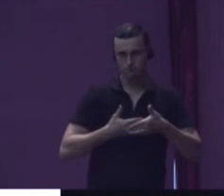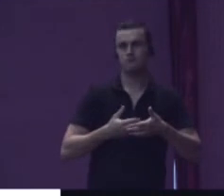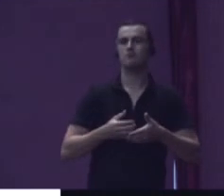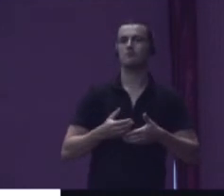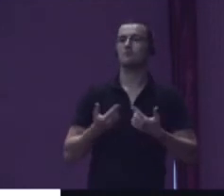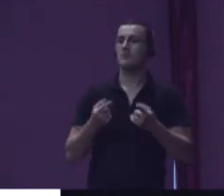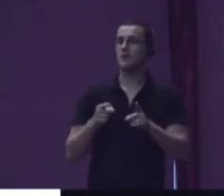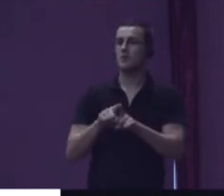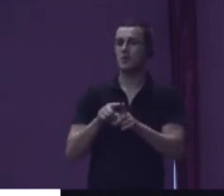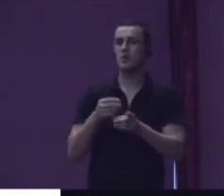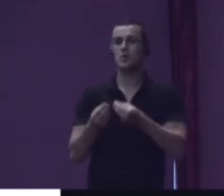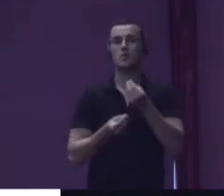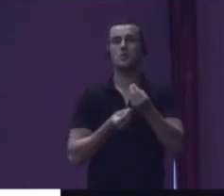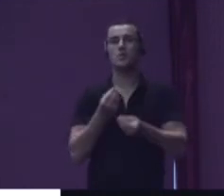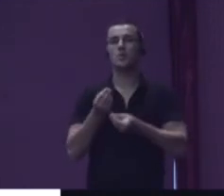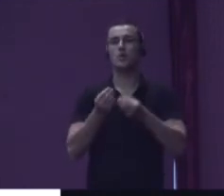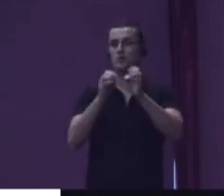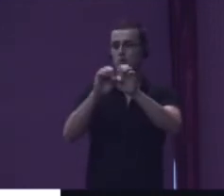transportation,